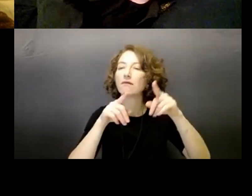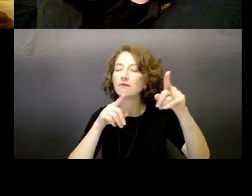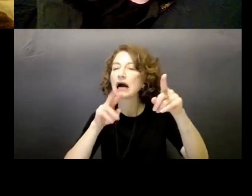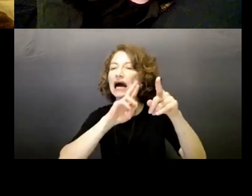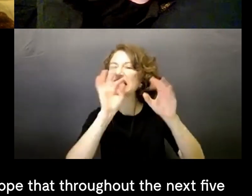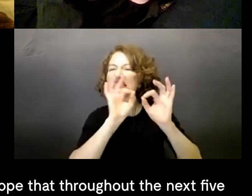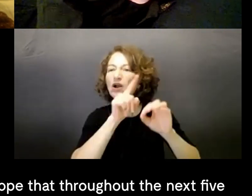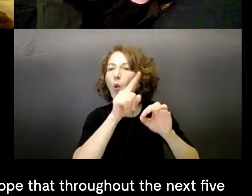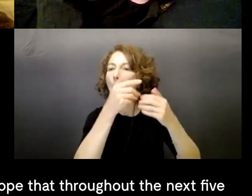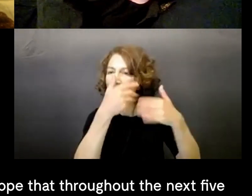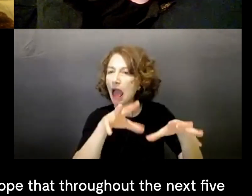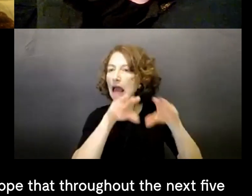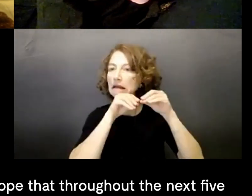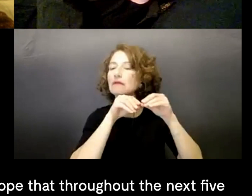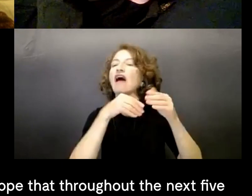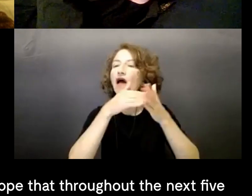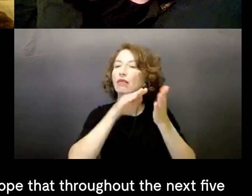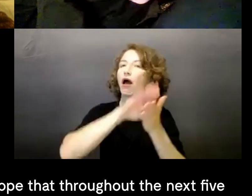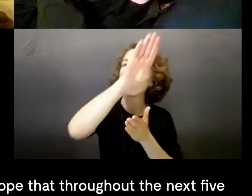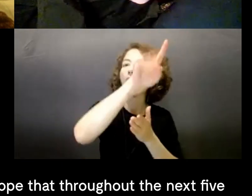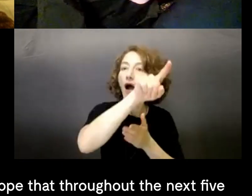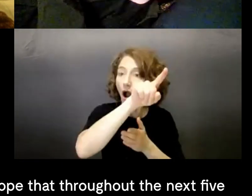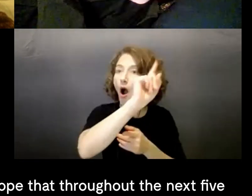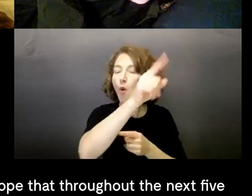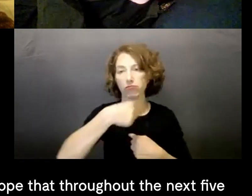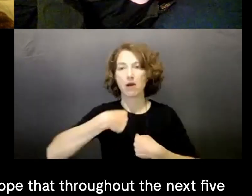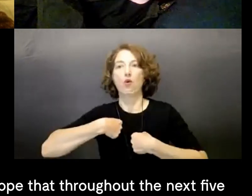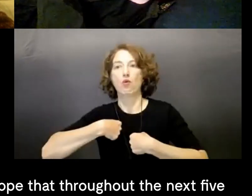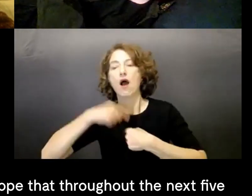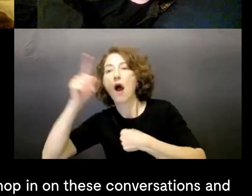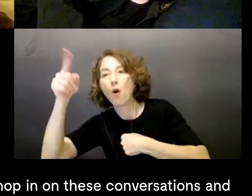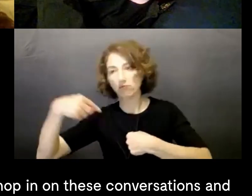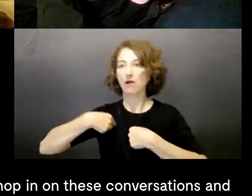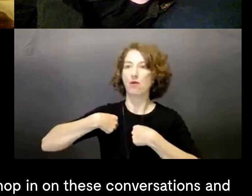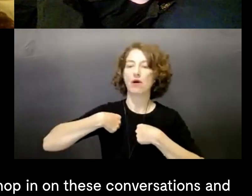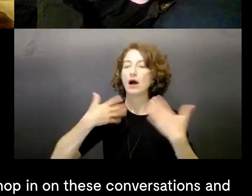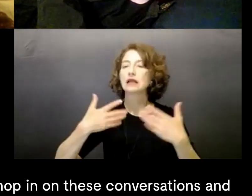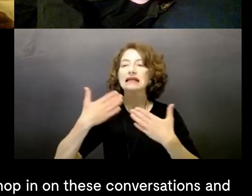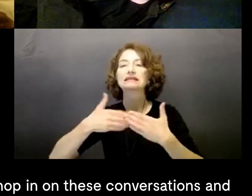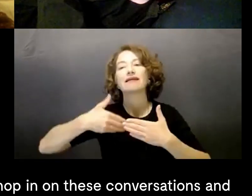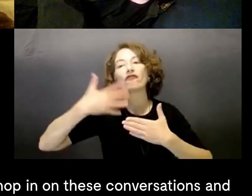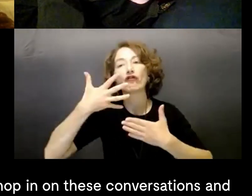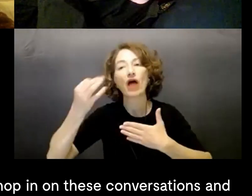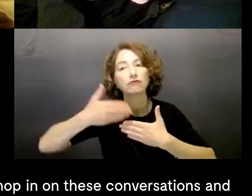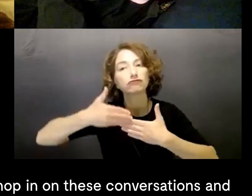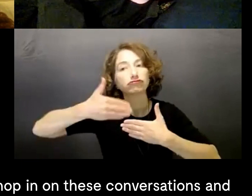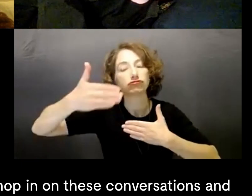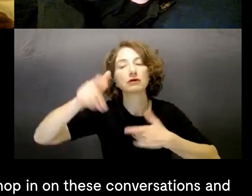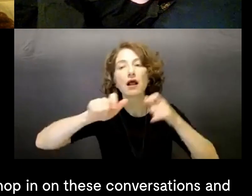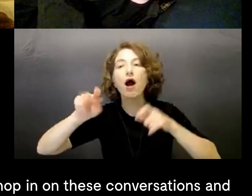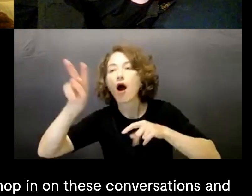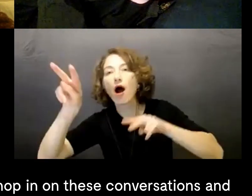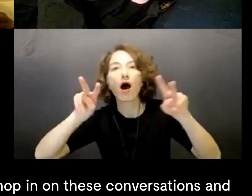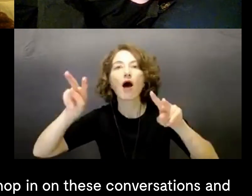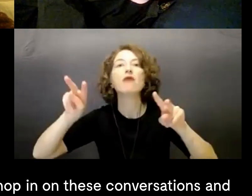themselves. And I appreciate that. And I hope that throughout the next 5 days, people will feel like they can hop